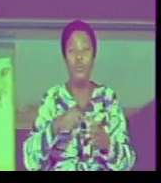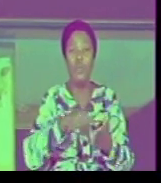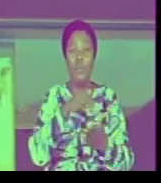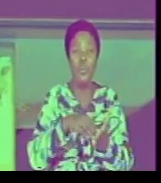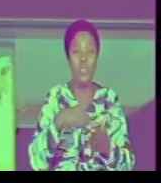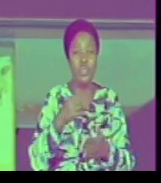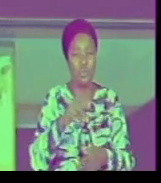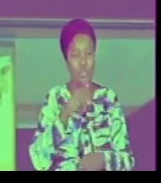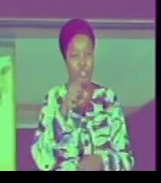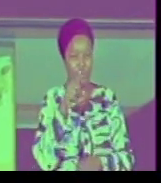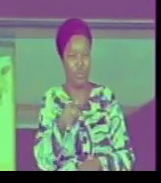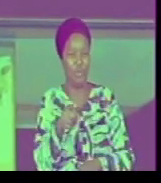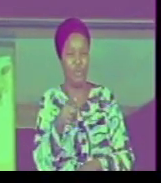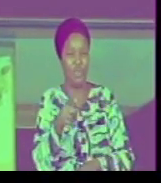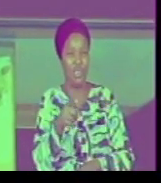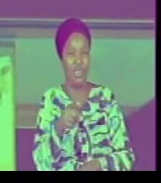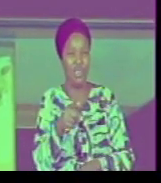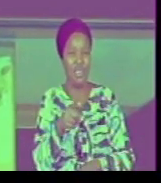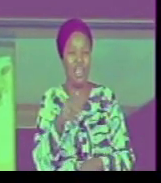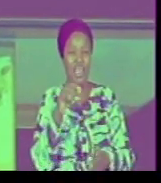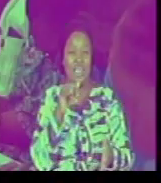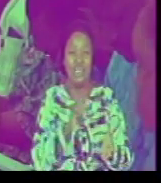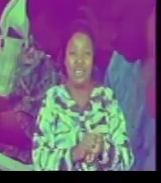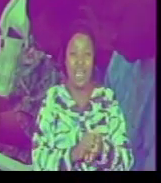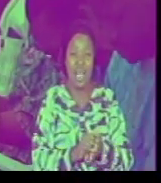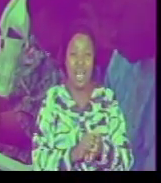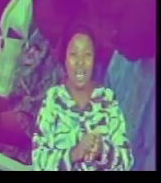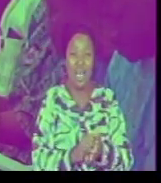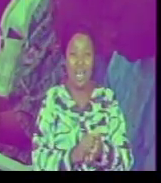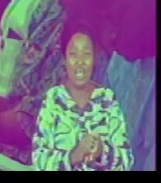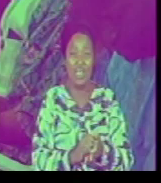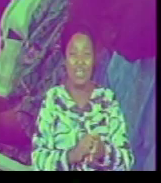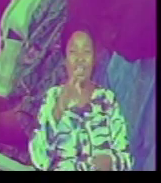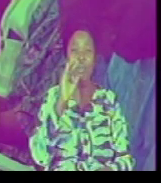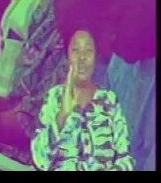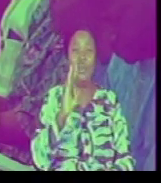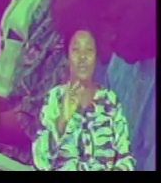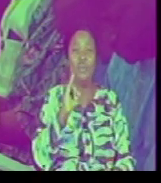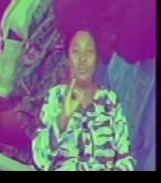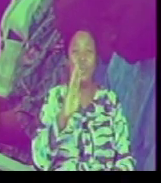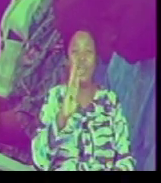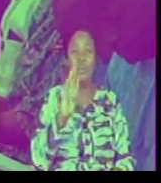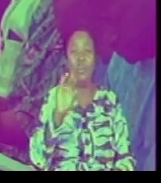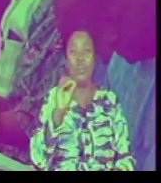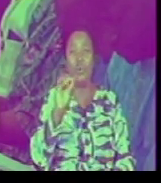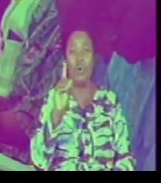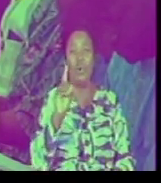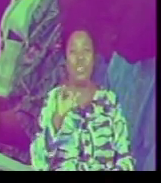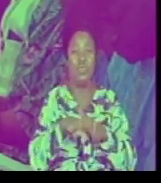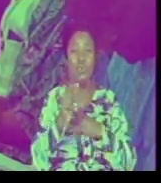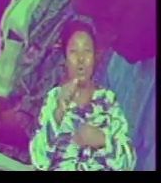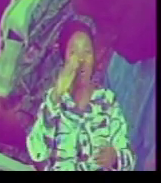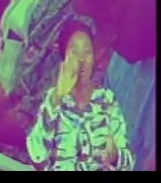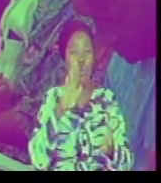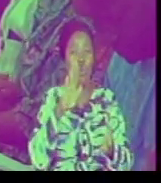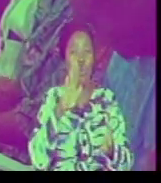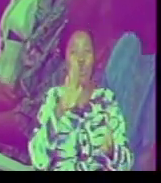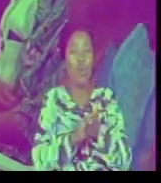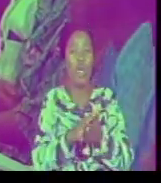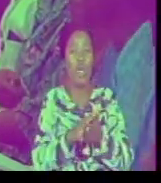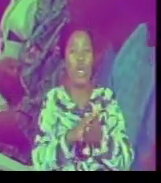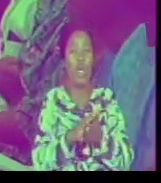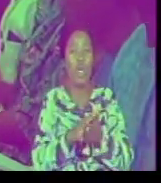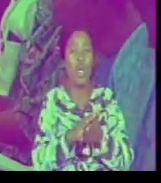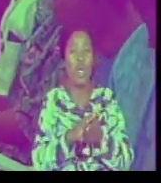The fibroid in your wife is gone. The tumor in your body is